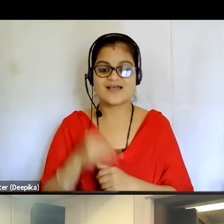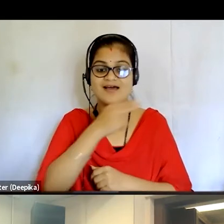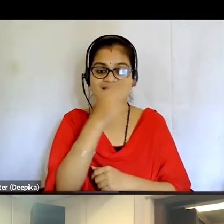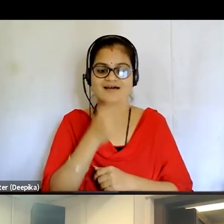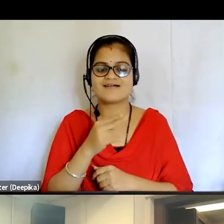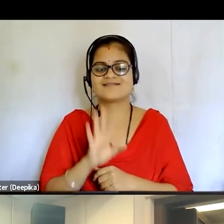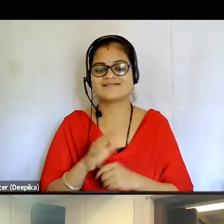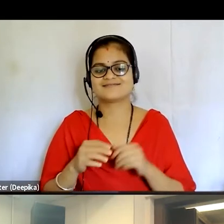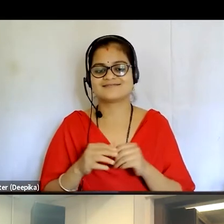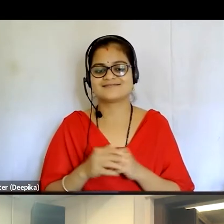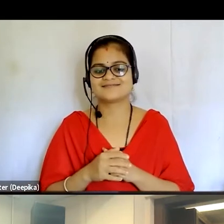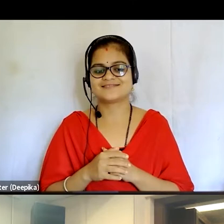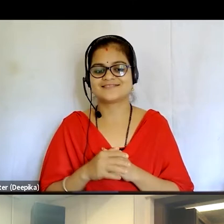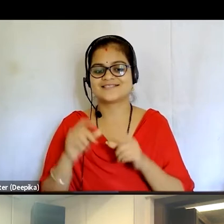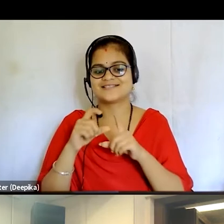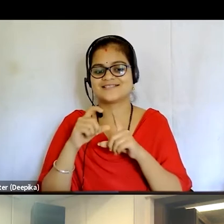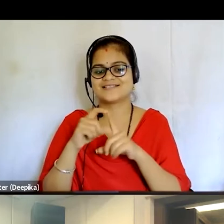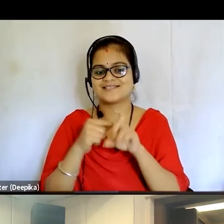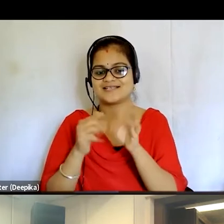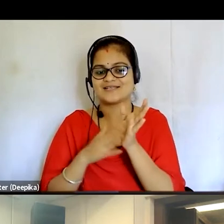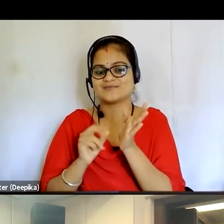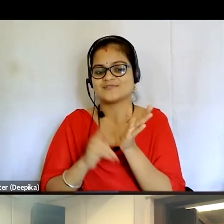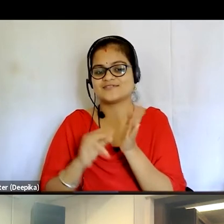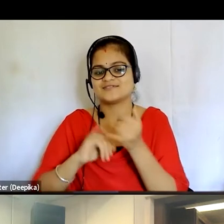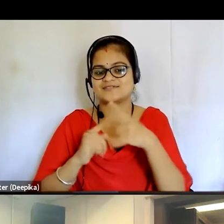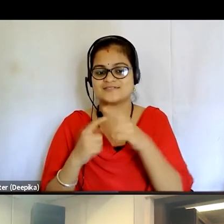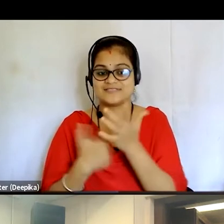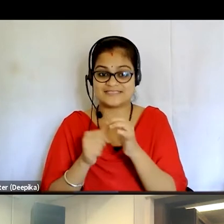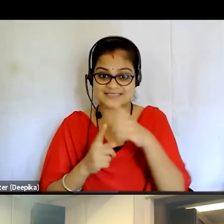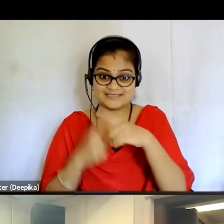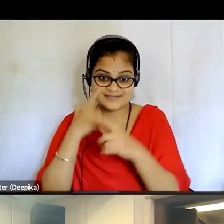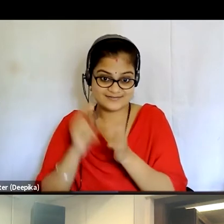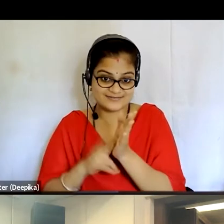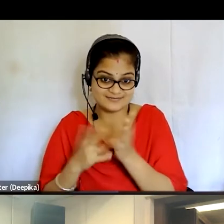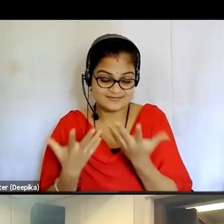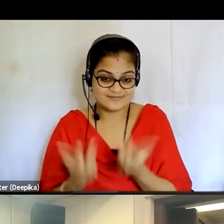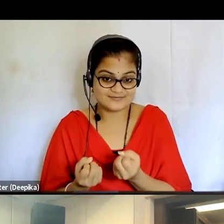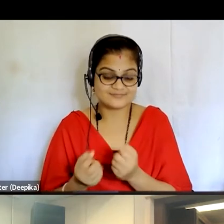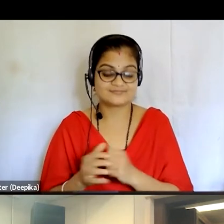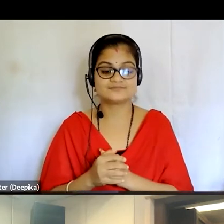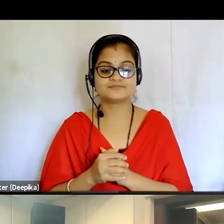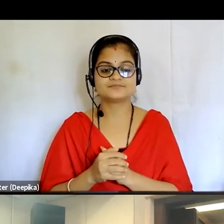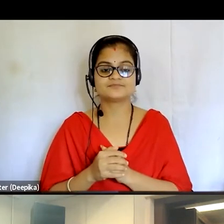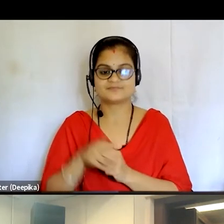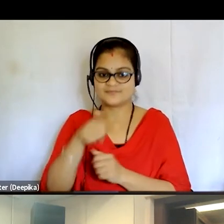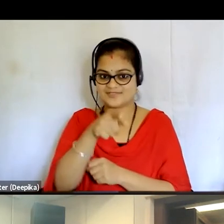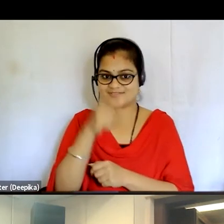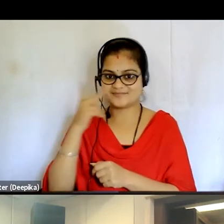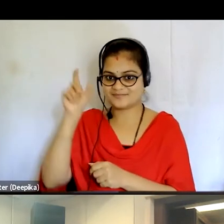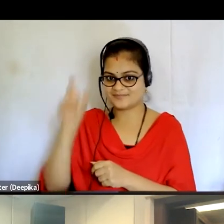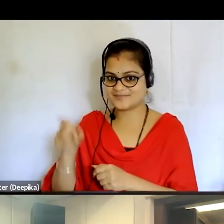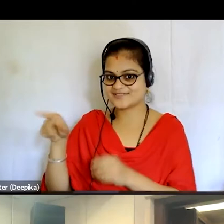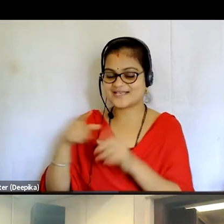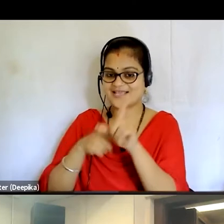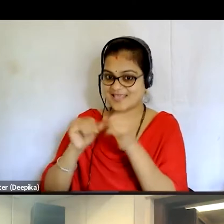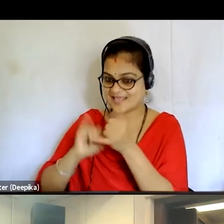sense. So, all of this and really the whole conversation, this is Yash. As you can see, he's